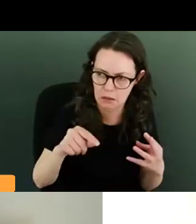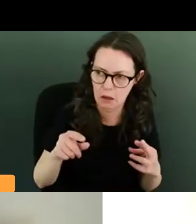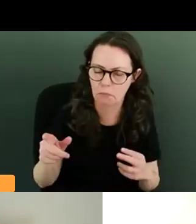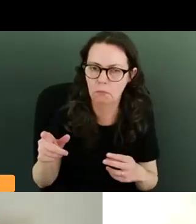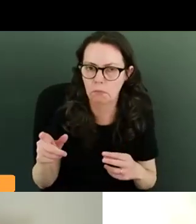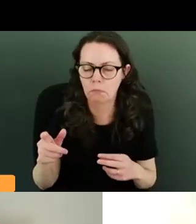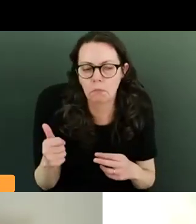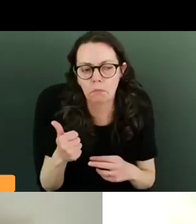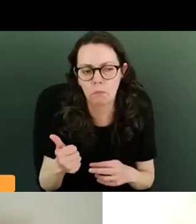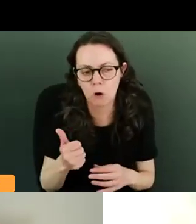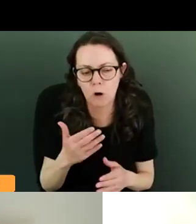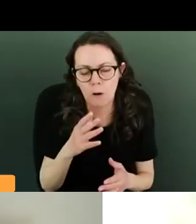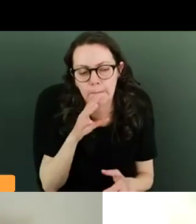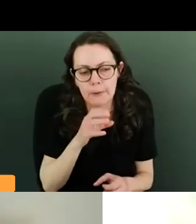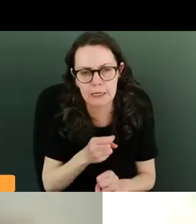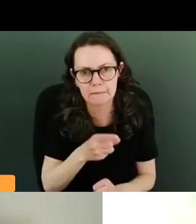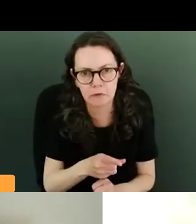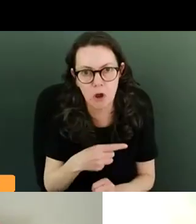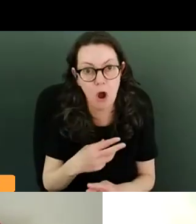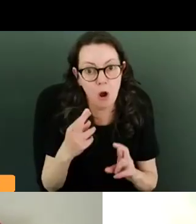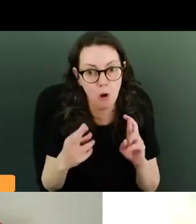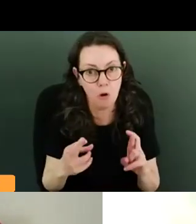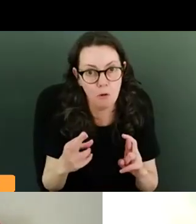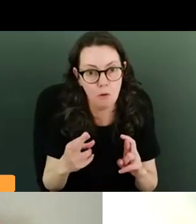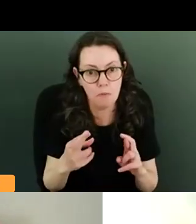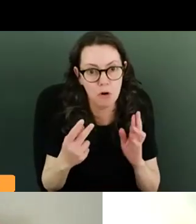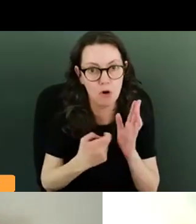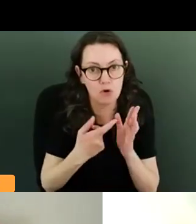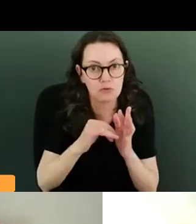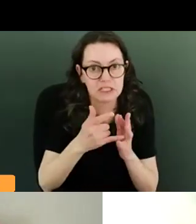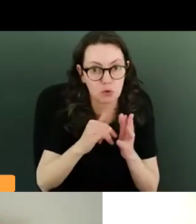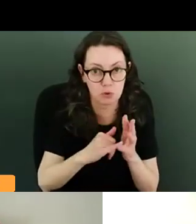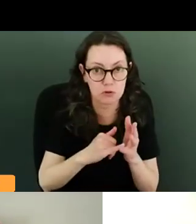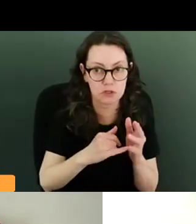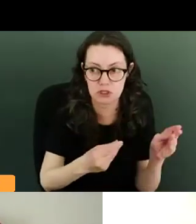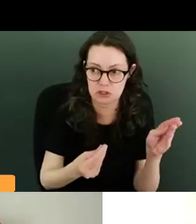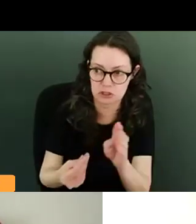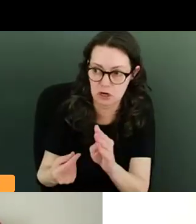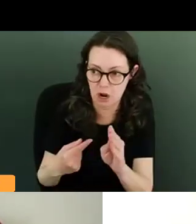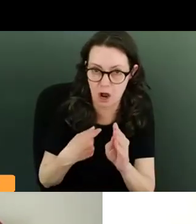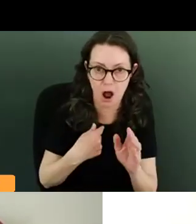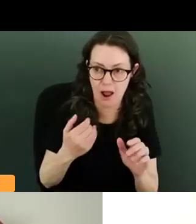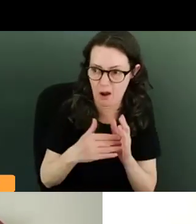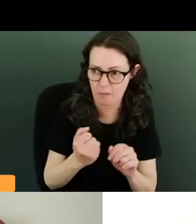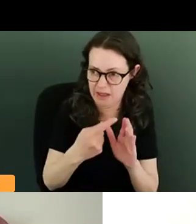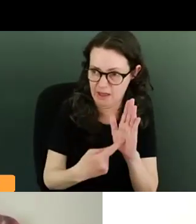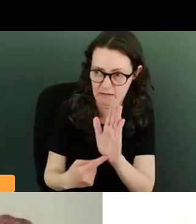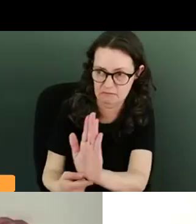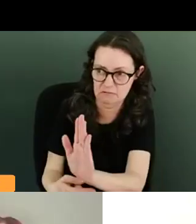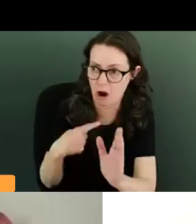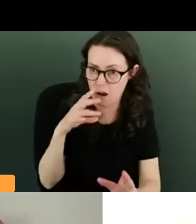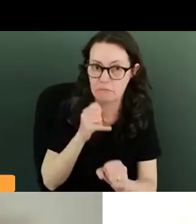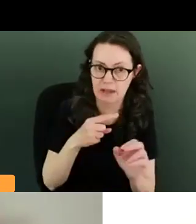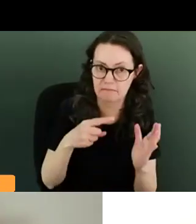impact from this is that having been a part of it, that when it's recommended and you can say, look, I helped form this, it's something that I believe